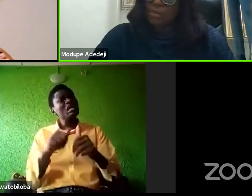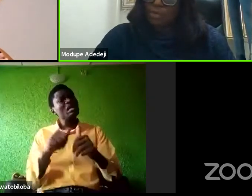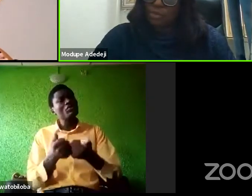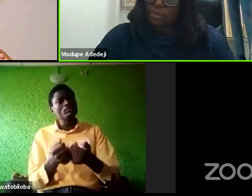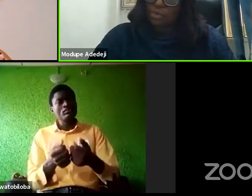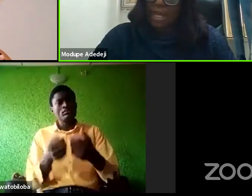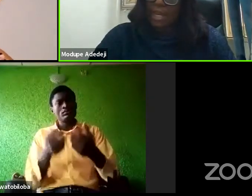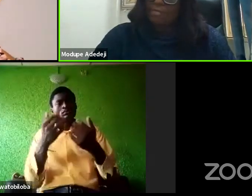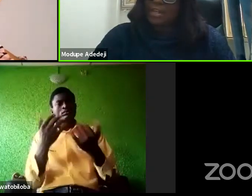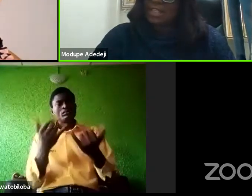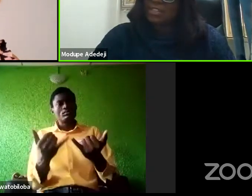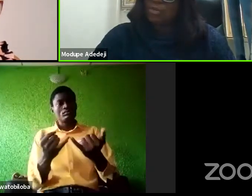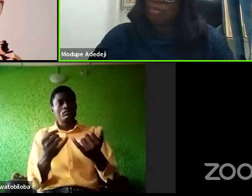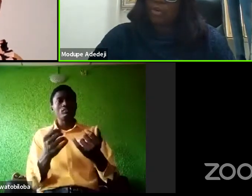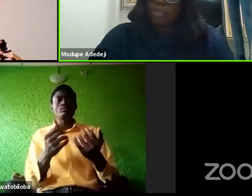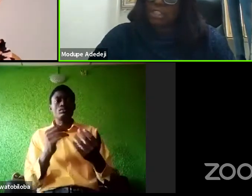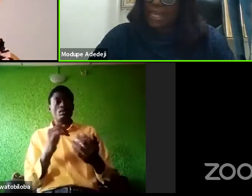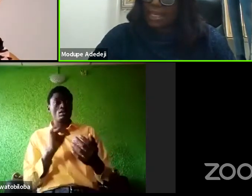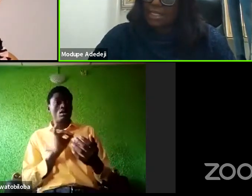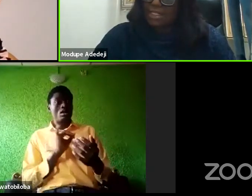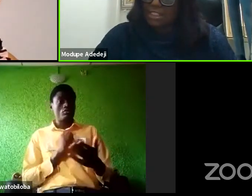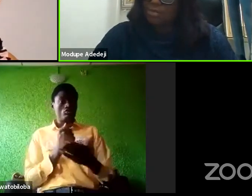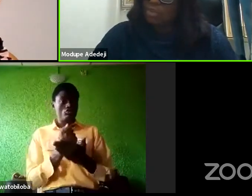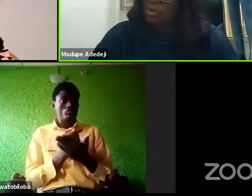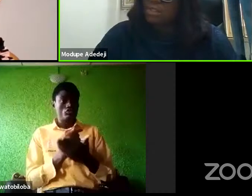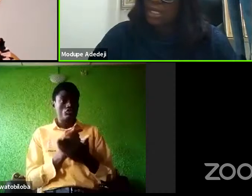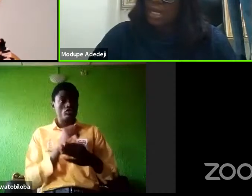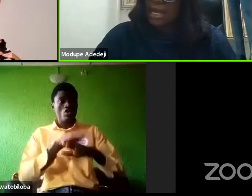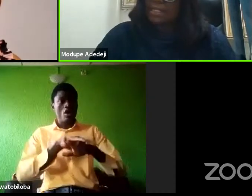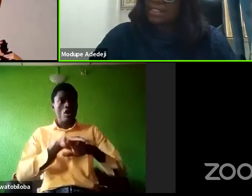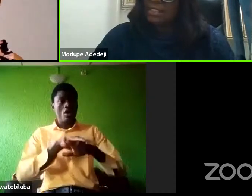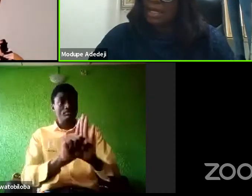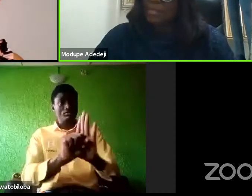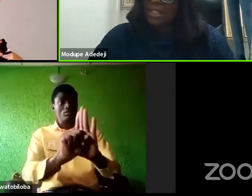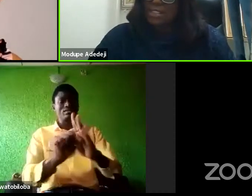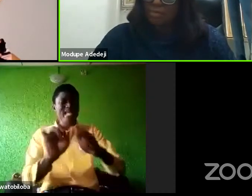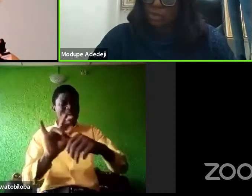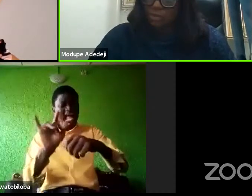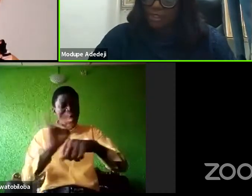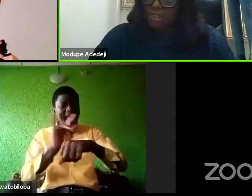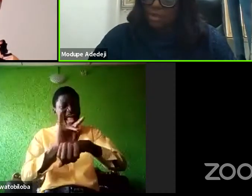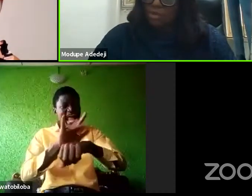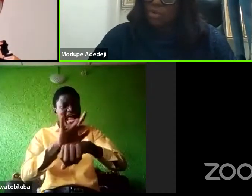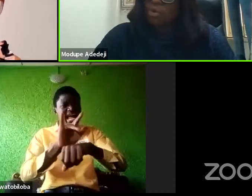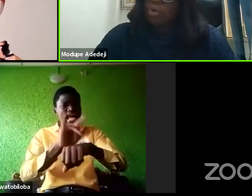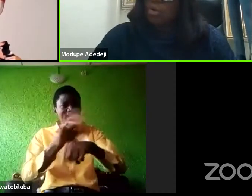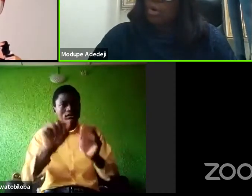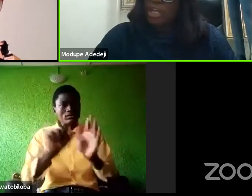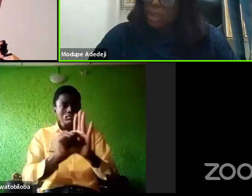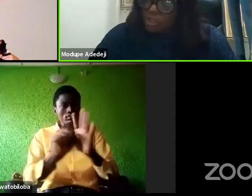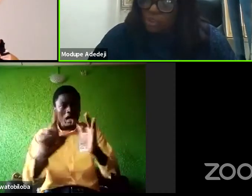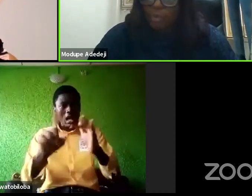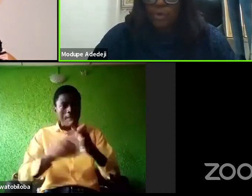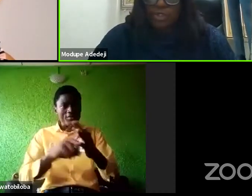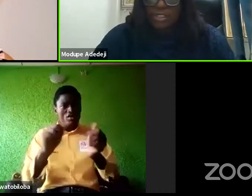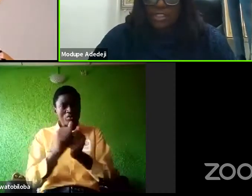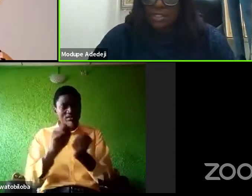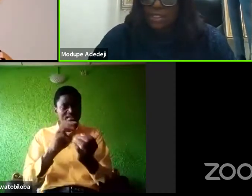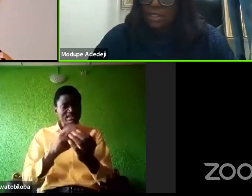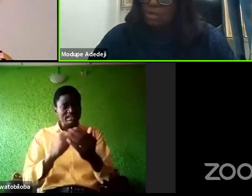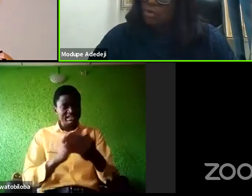about the symptoms too. So I emphasize so much on the early symptoms and the intermediate symptoms. So